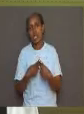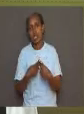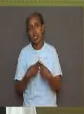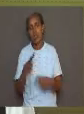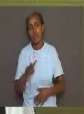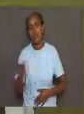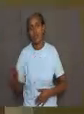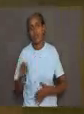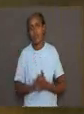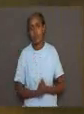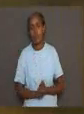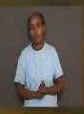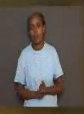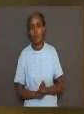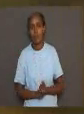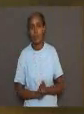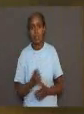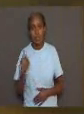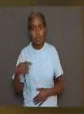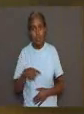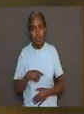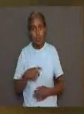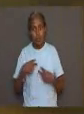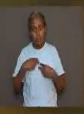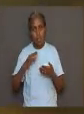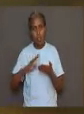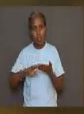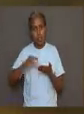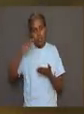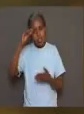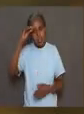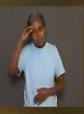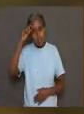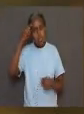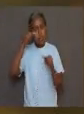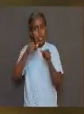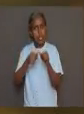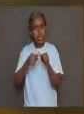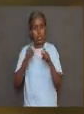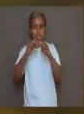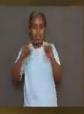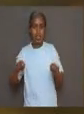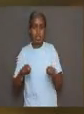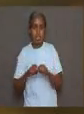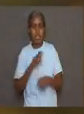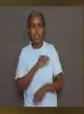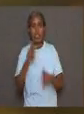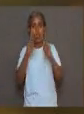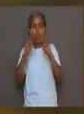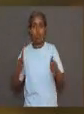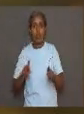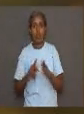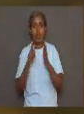of vectors. We have also been reminded of the triangle and